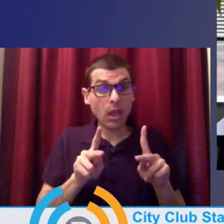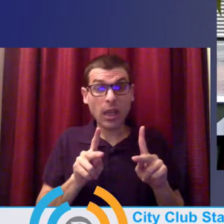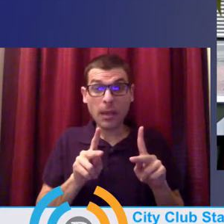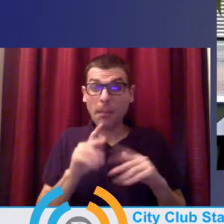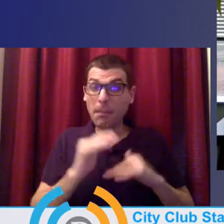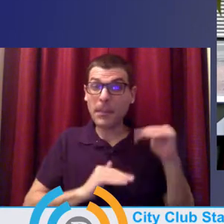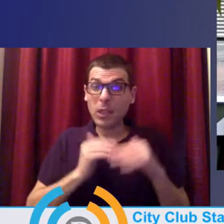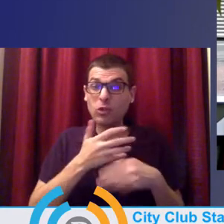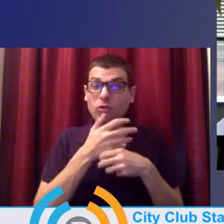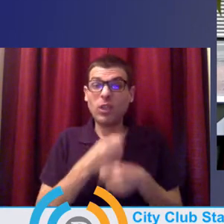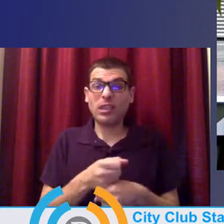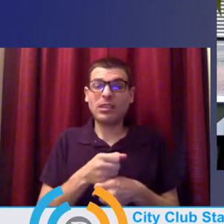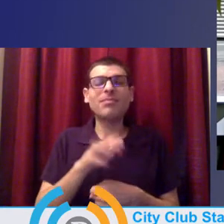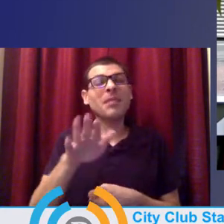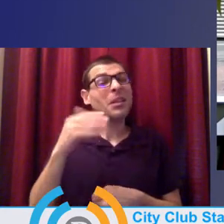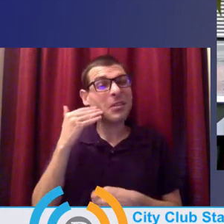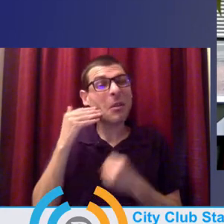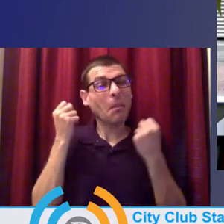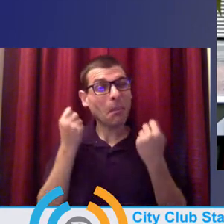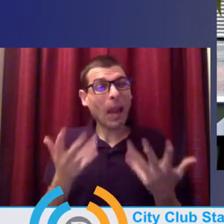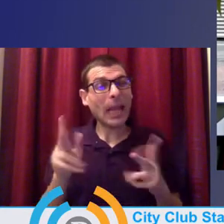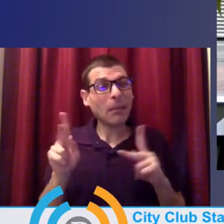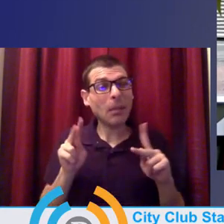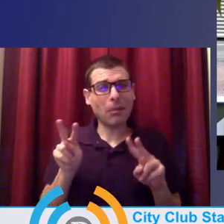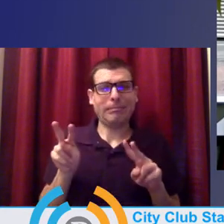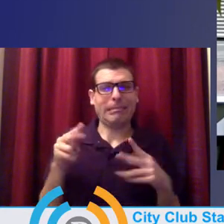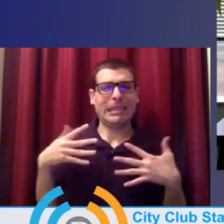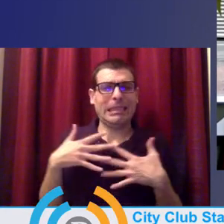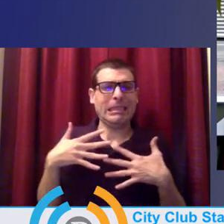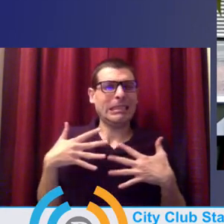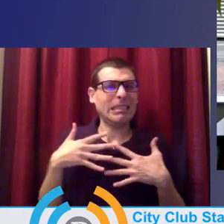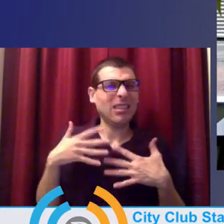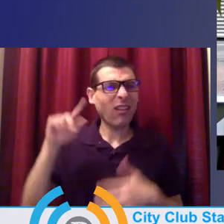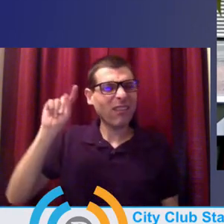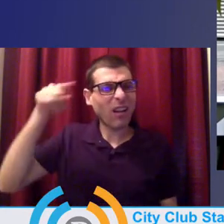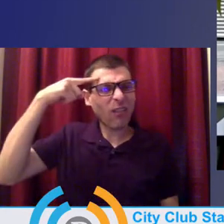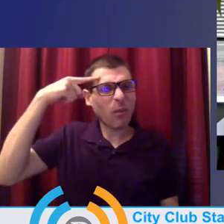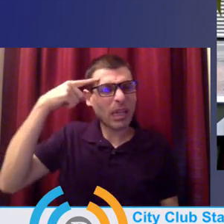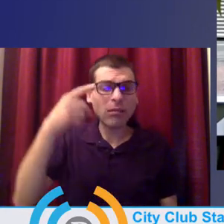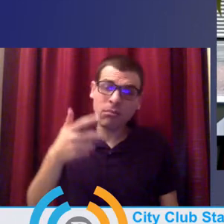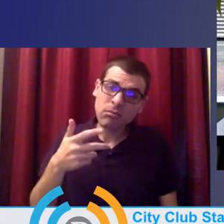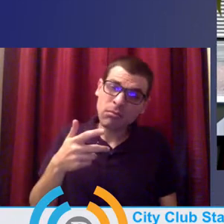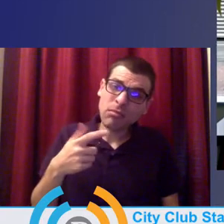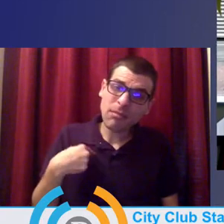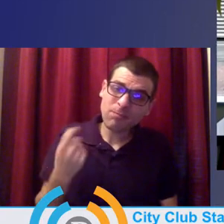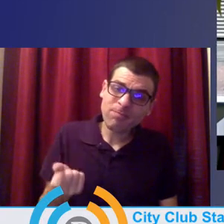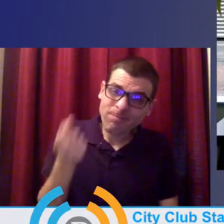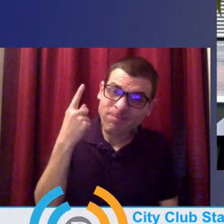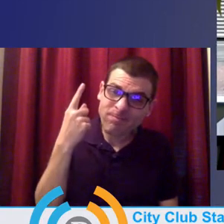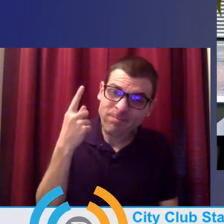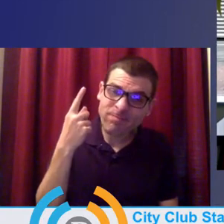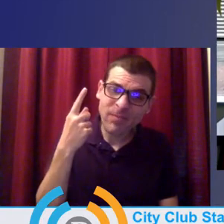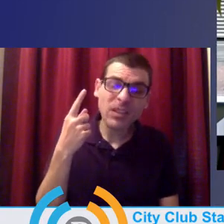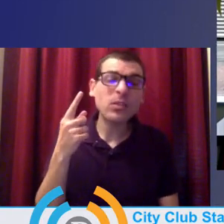They don't trust government, and rightfully so. So they need their community